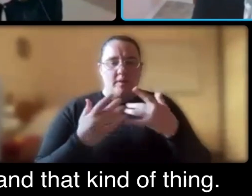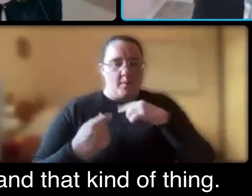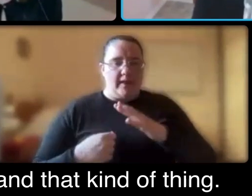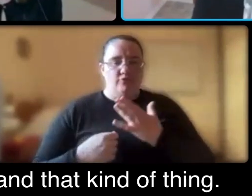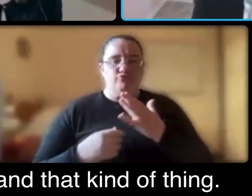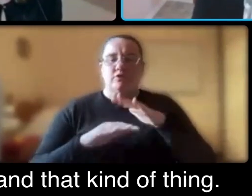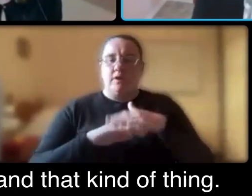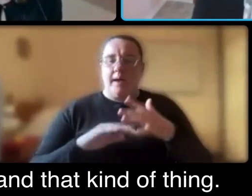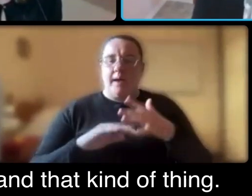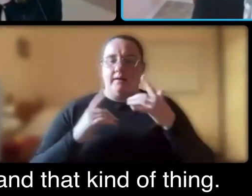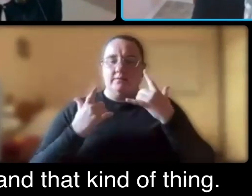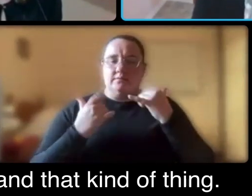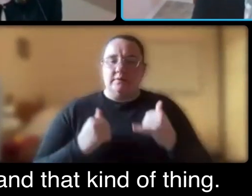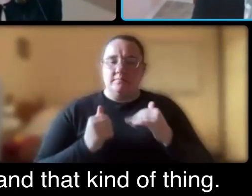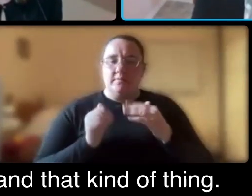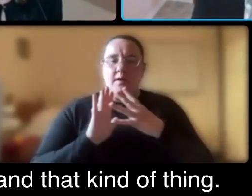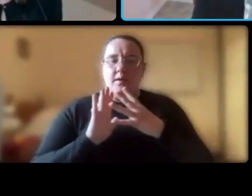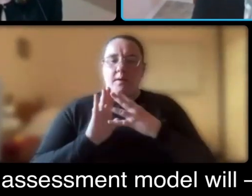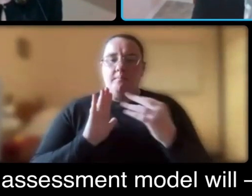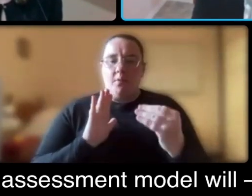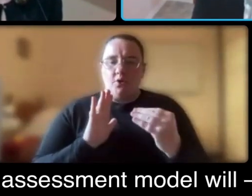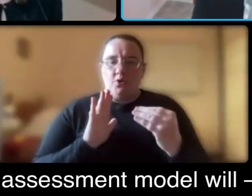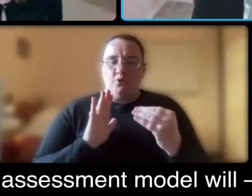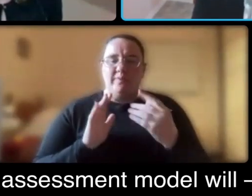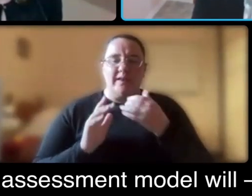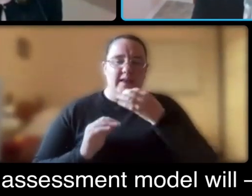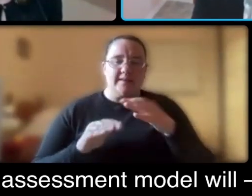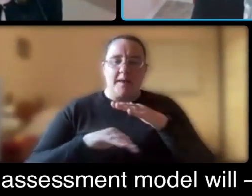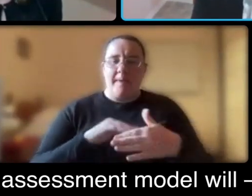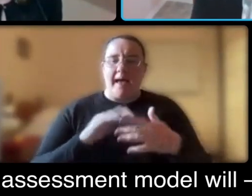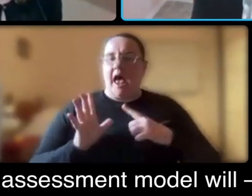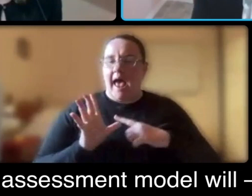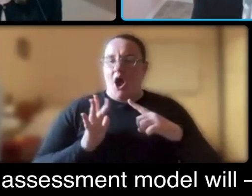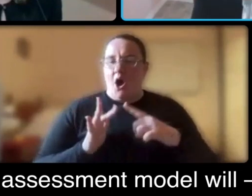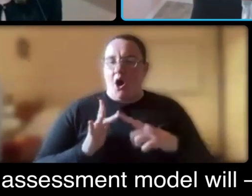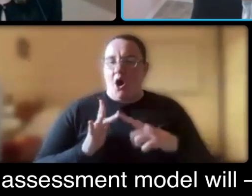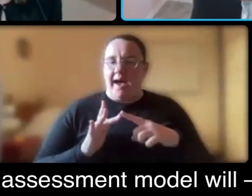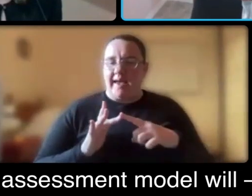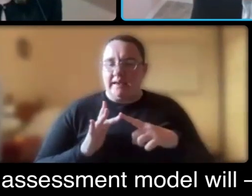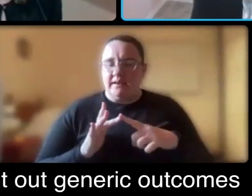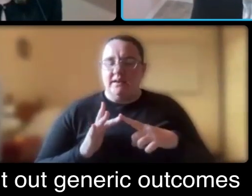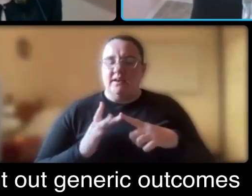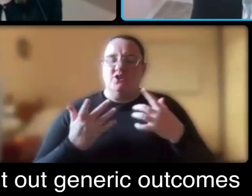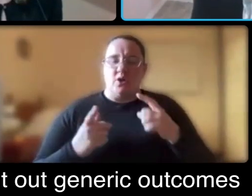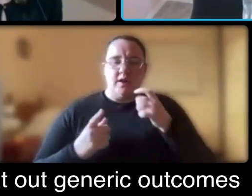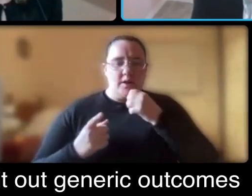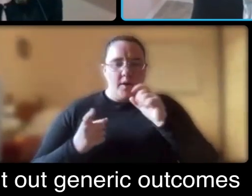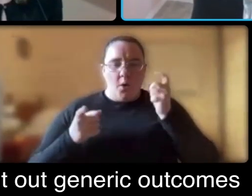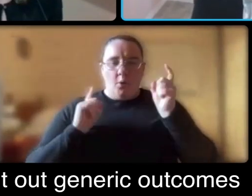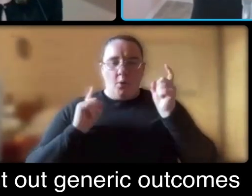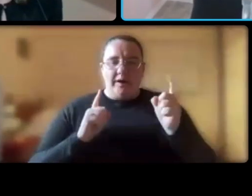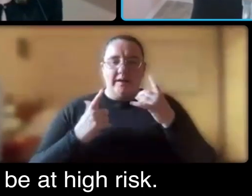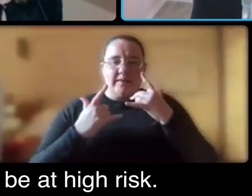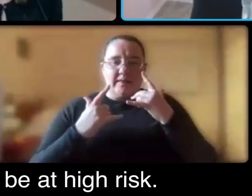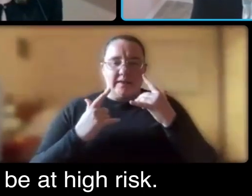of AI and that kind of thing. So a bit of a concern that the assessment model will, I think the language was, spit out